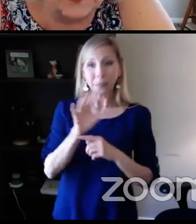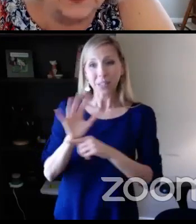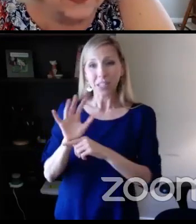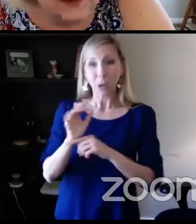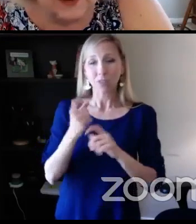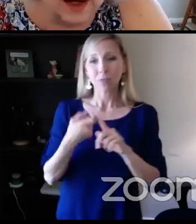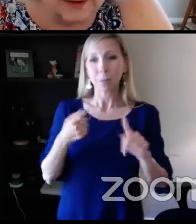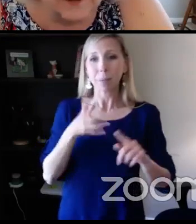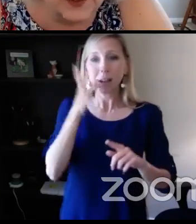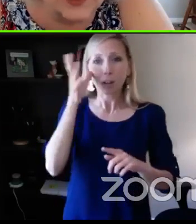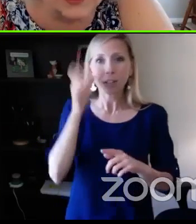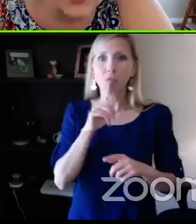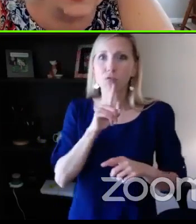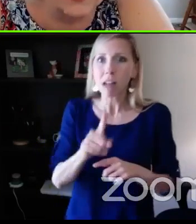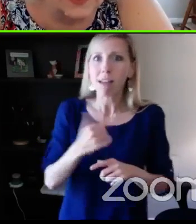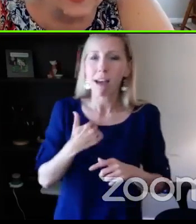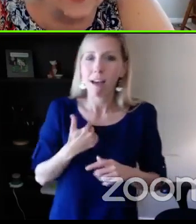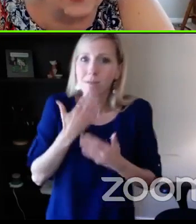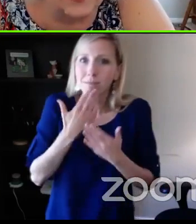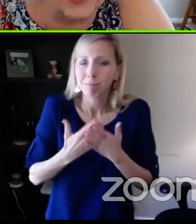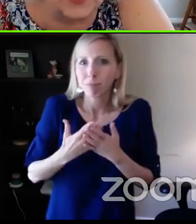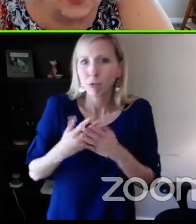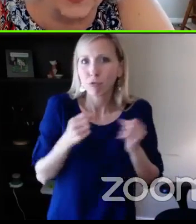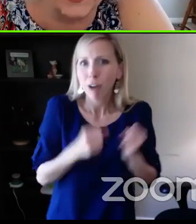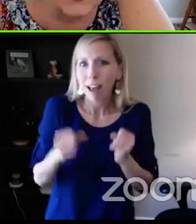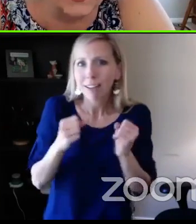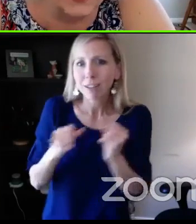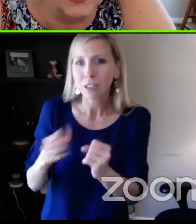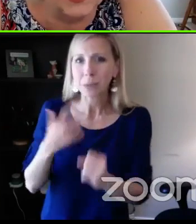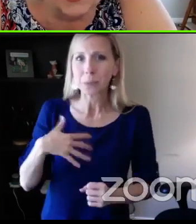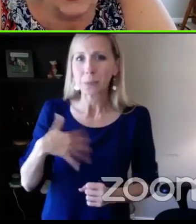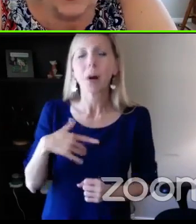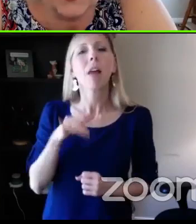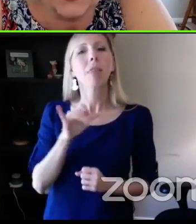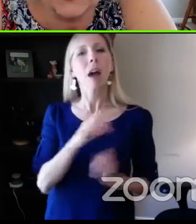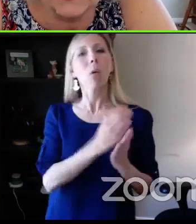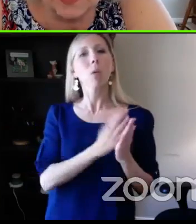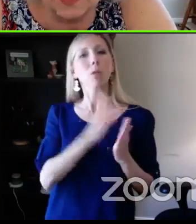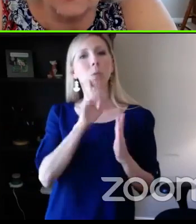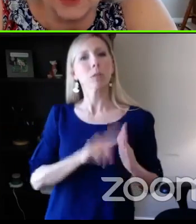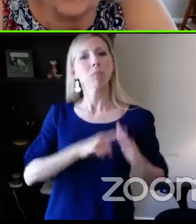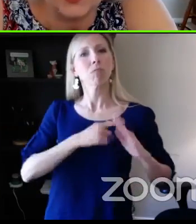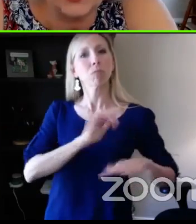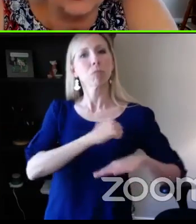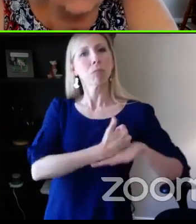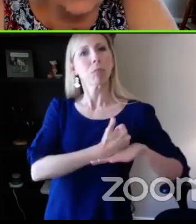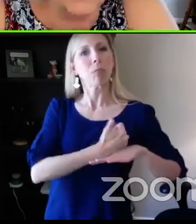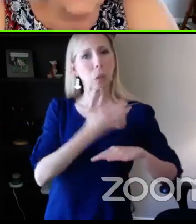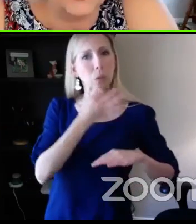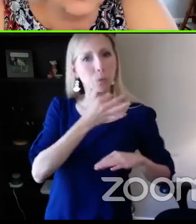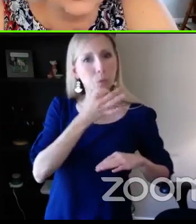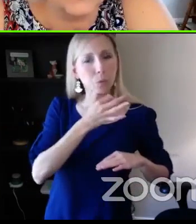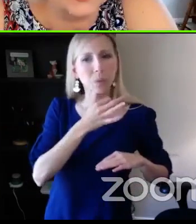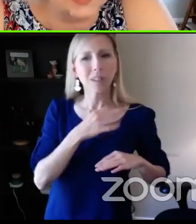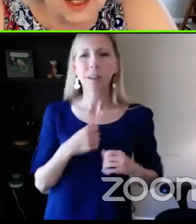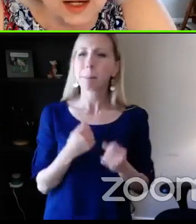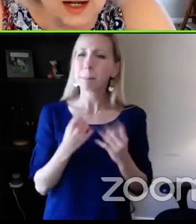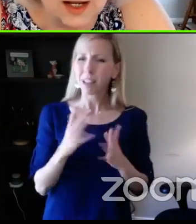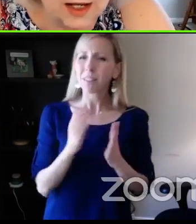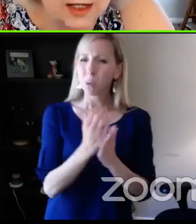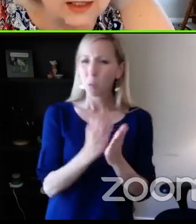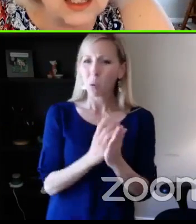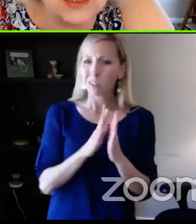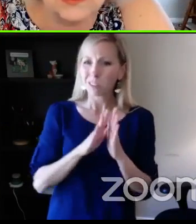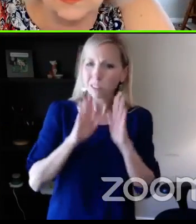its kind of production, and that will be open soon. And our courses, a lot of them are geared towards professionals, but